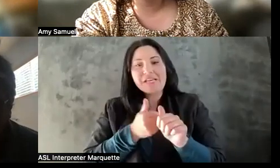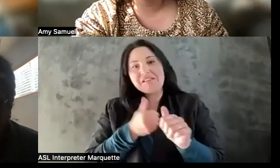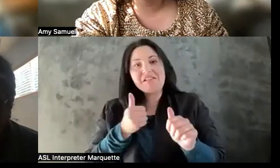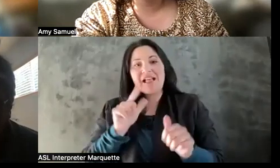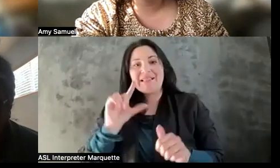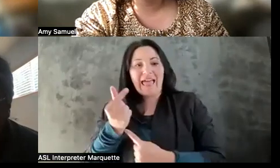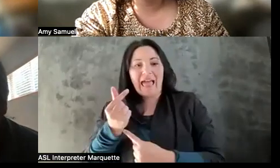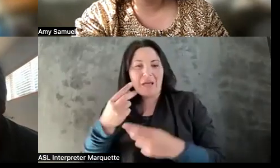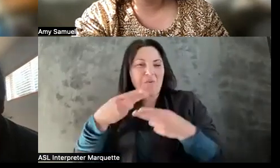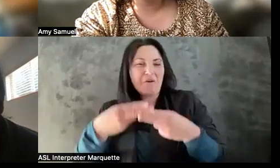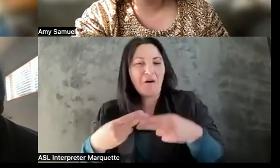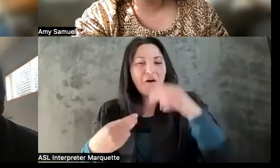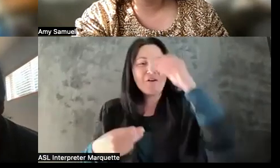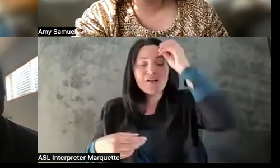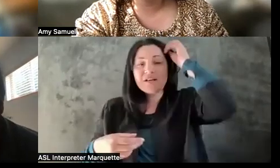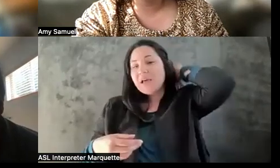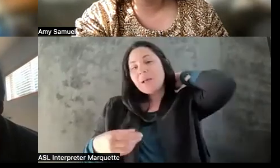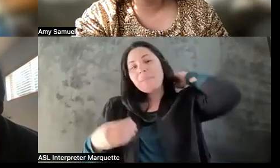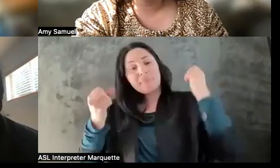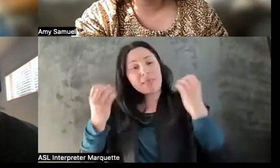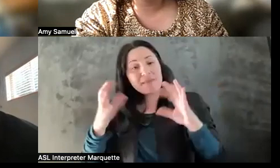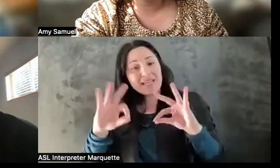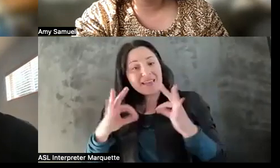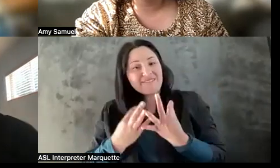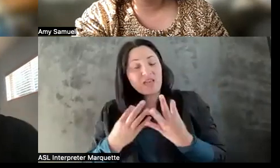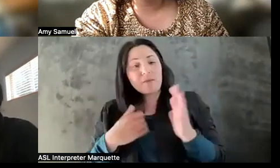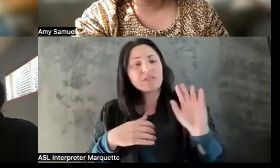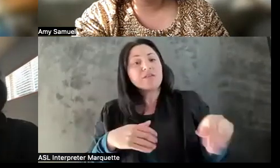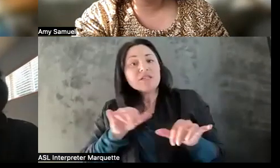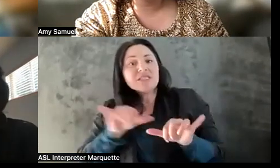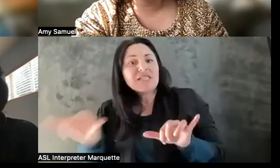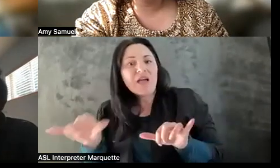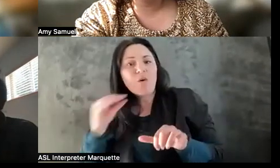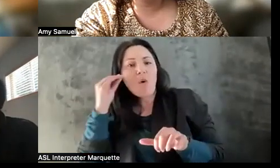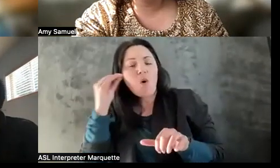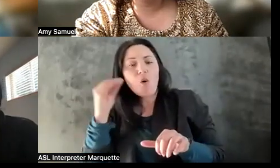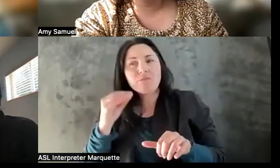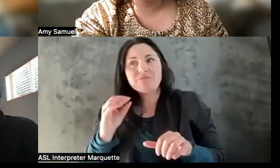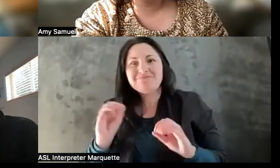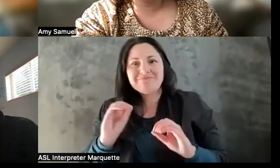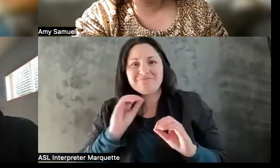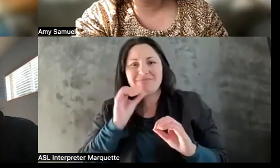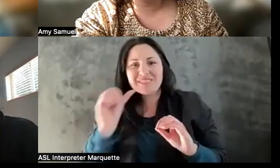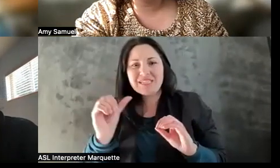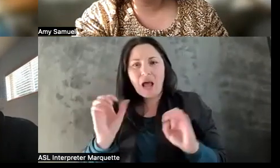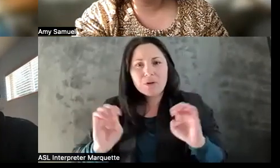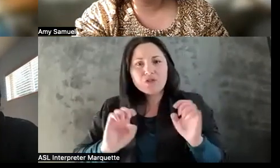seems to be a lot of families who are keeping their kids home for other reasons than illness or an emergency. We